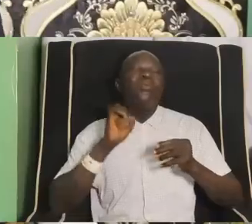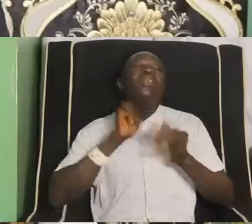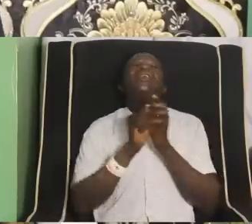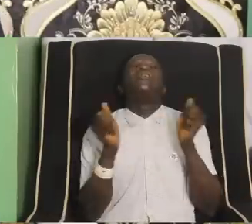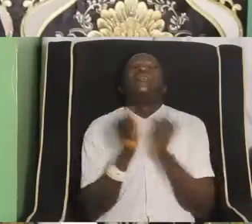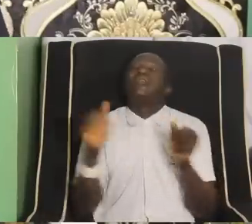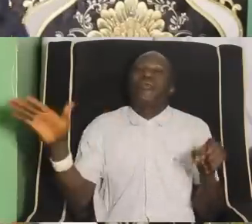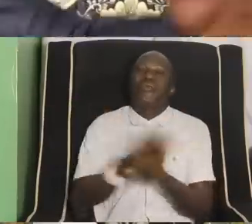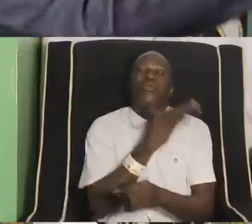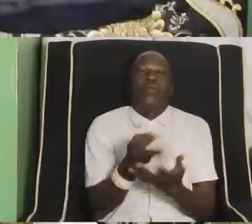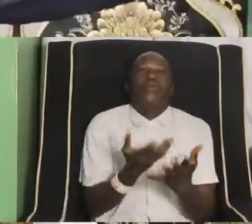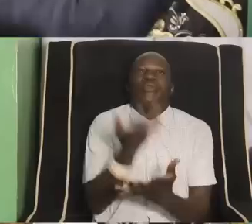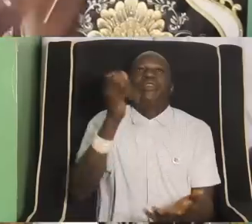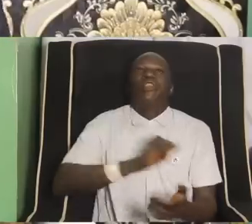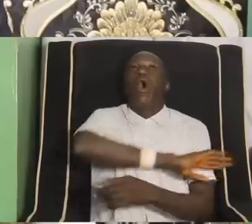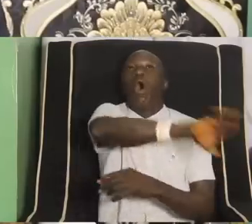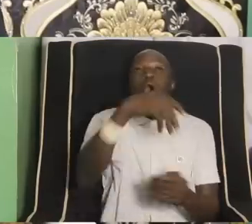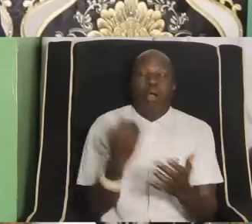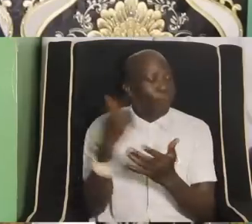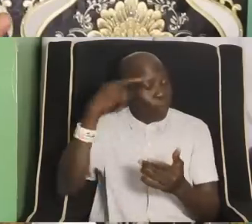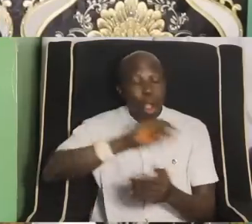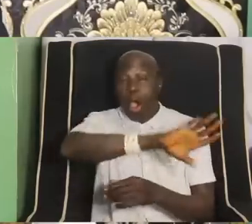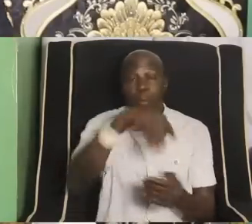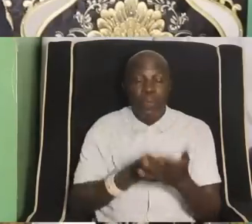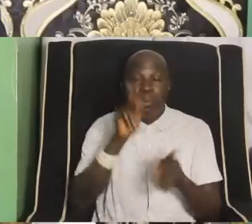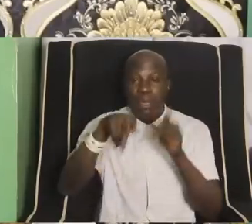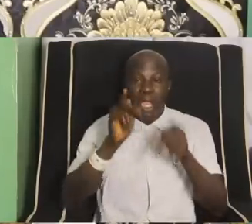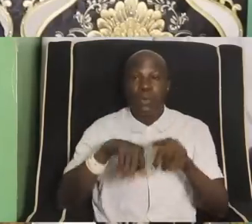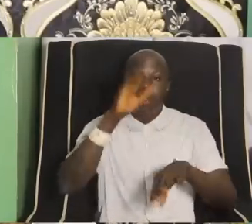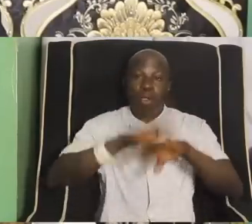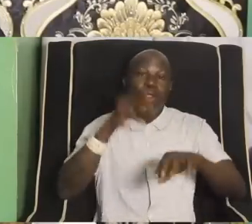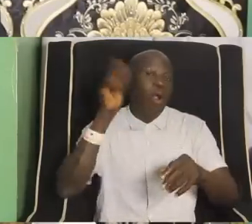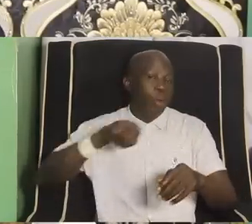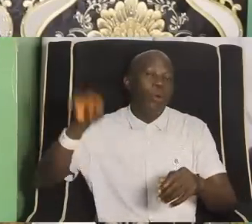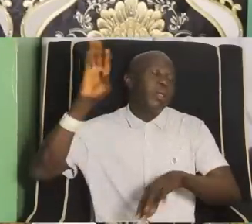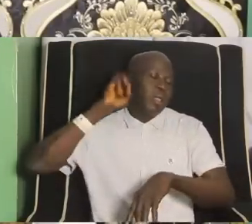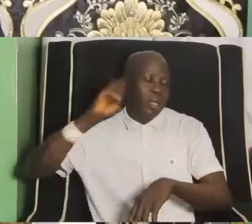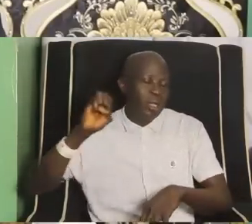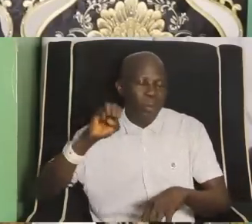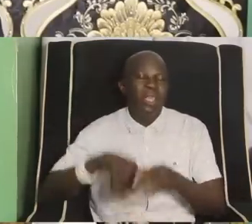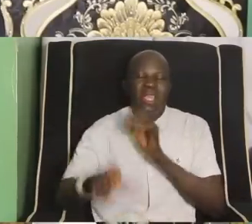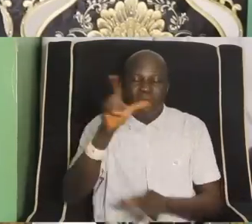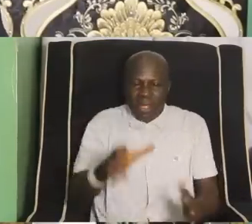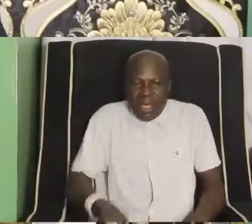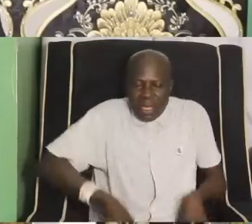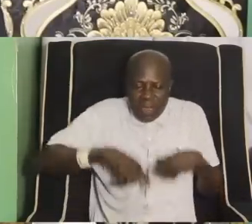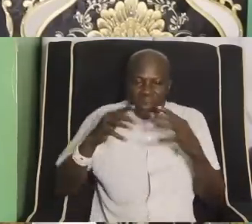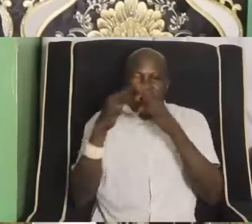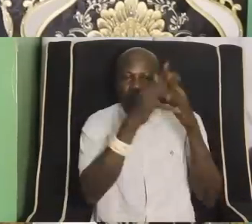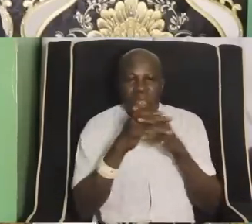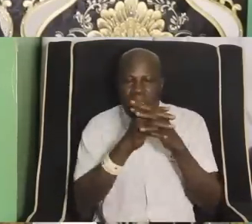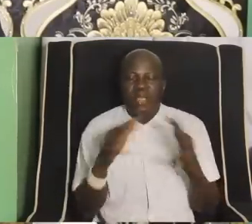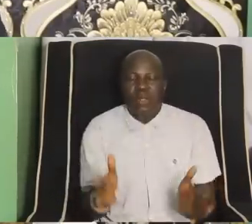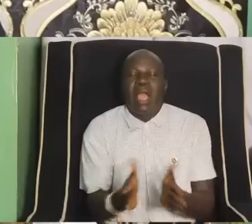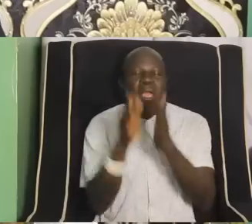oro. He's full of riches. Fun gbogbo awon tin ke pe. For all the people that call upon him. Bon, America. We do live in America. Come here for oro.